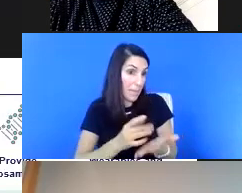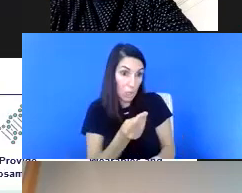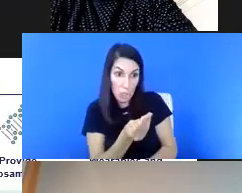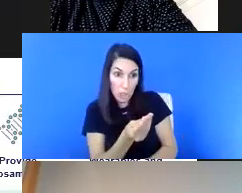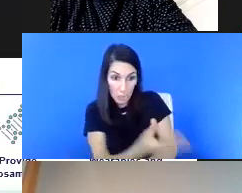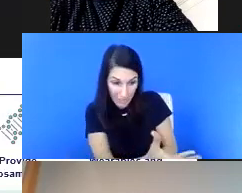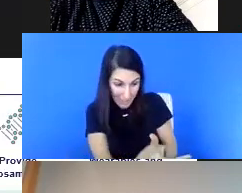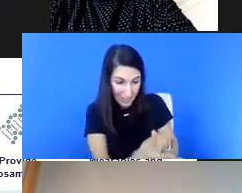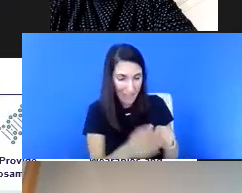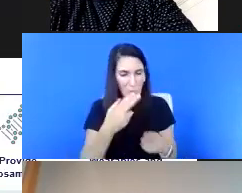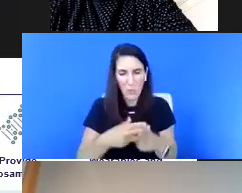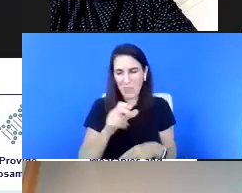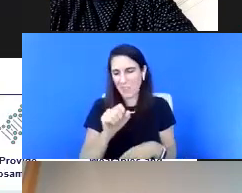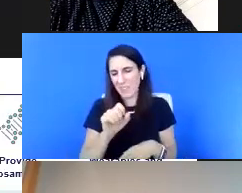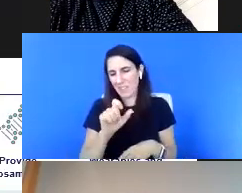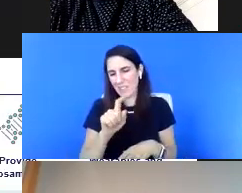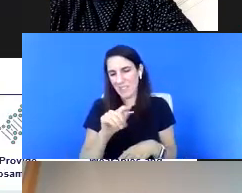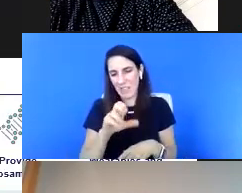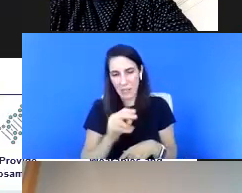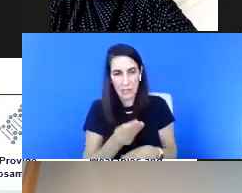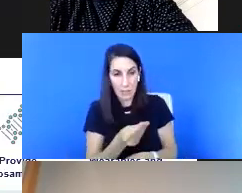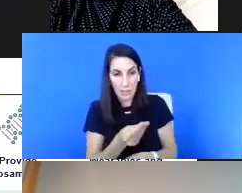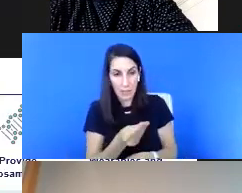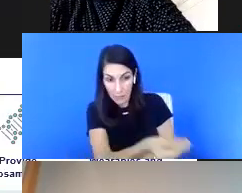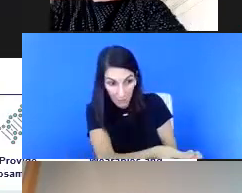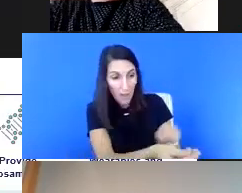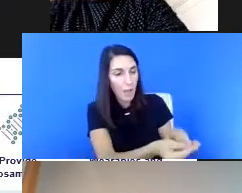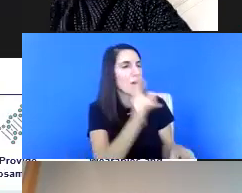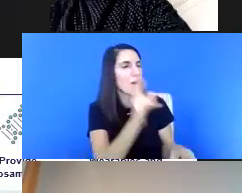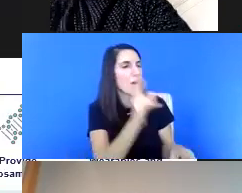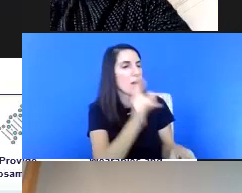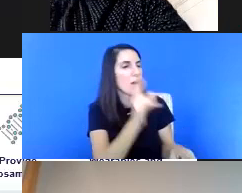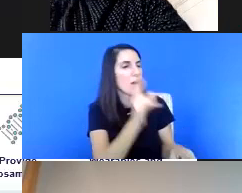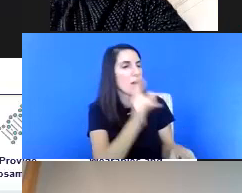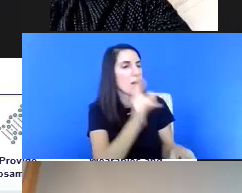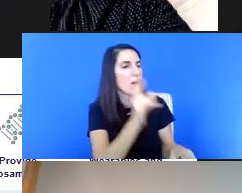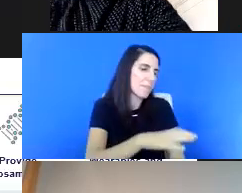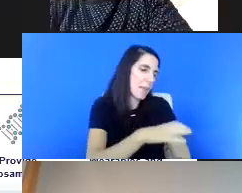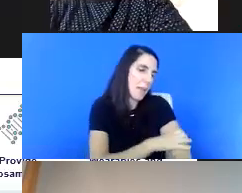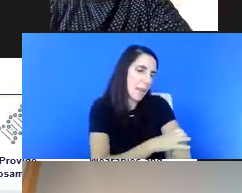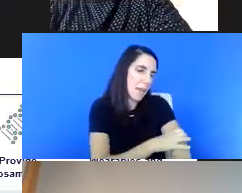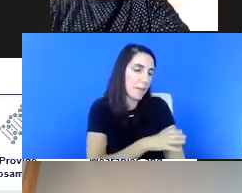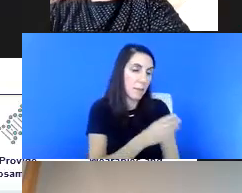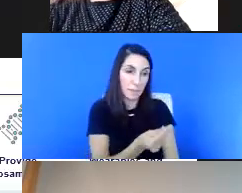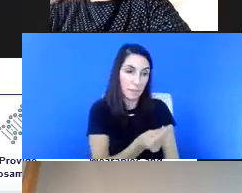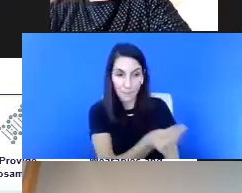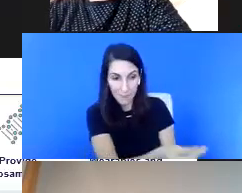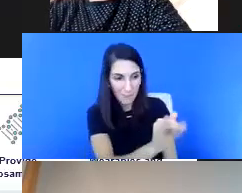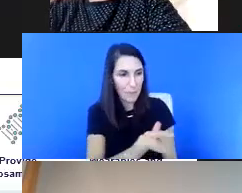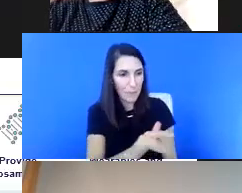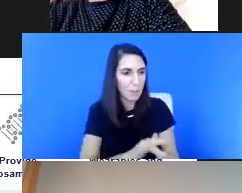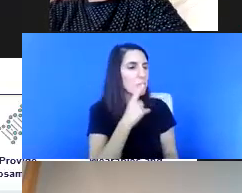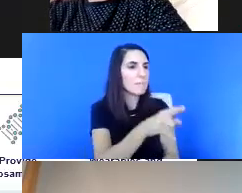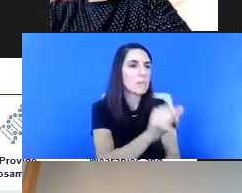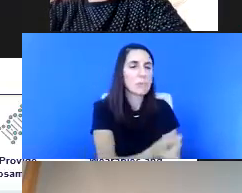to people to try and help with their high blood pressure. So they provide it to the individual and they say, okay, here's what you can